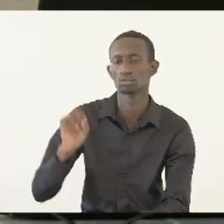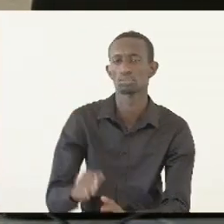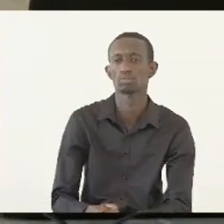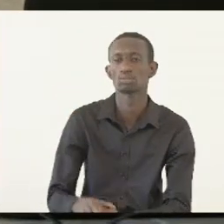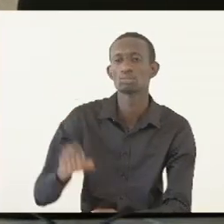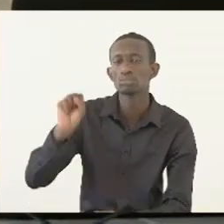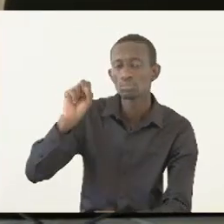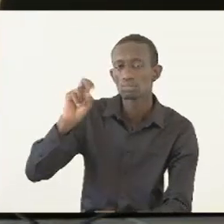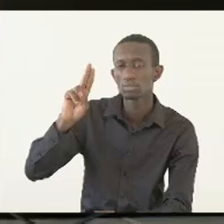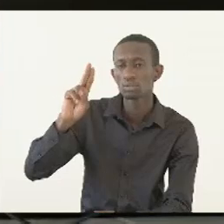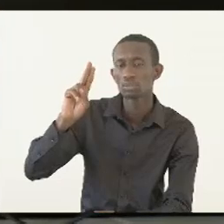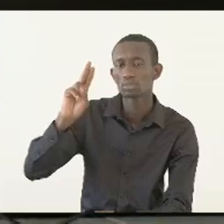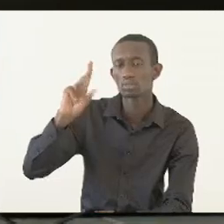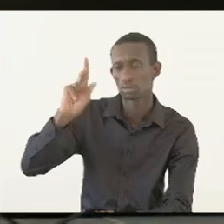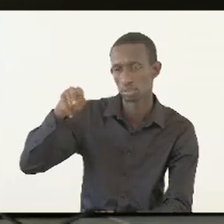sulfide.